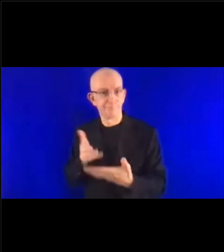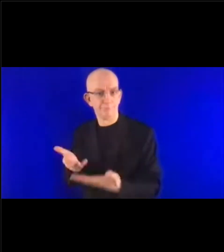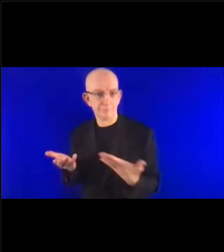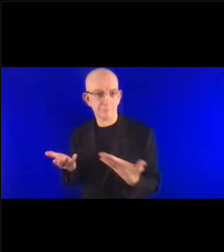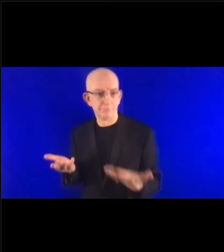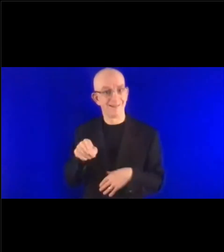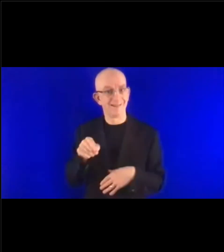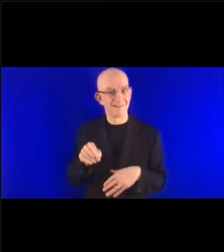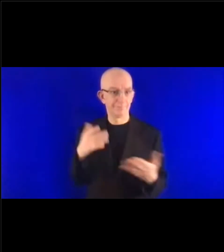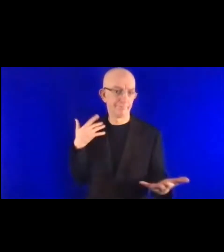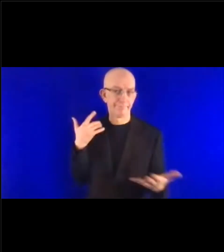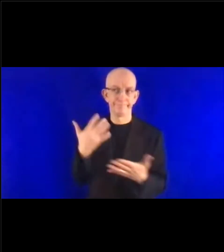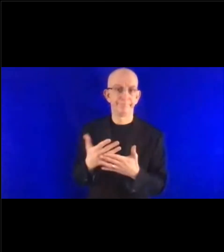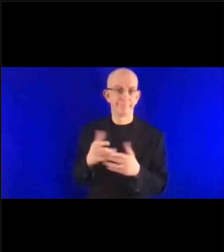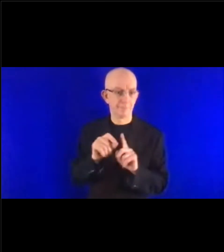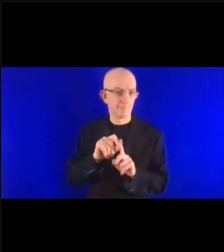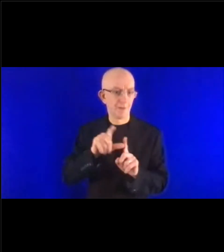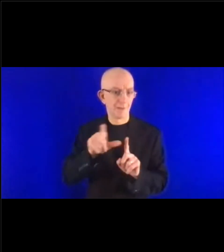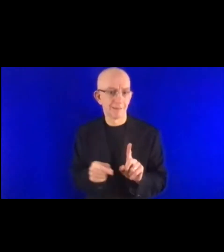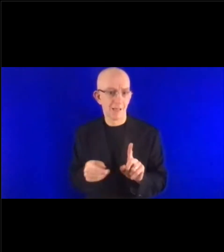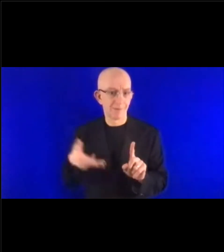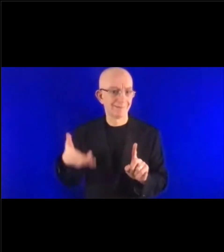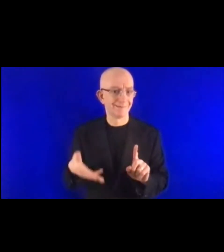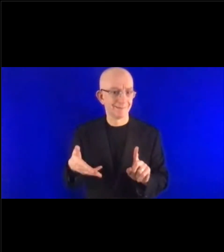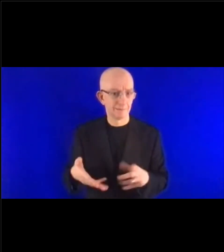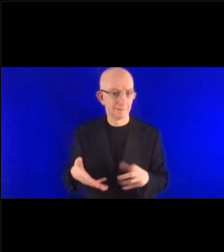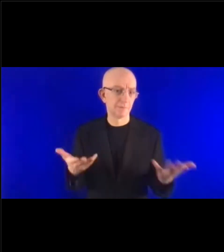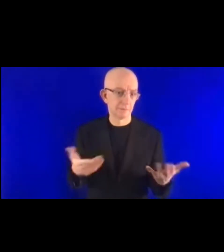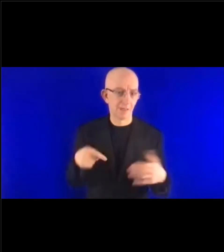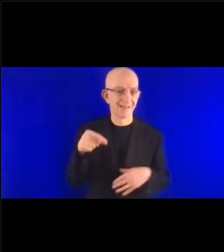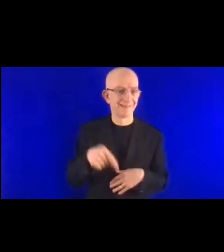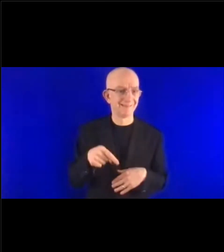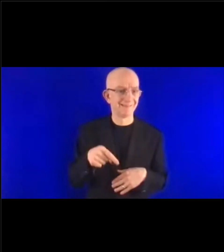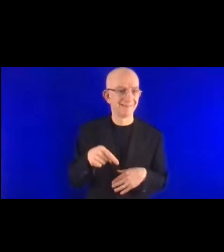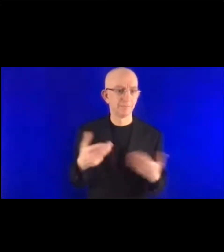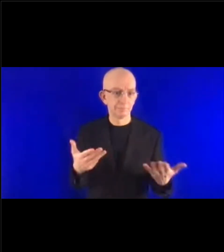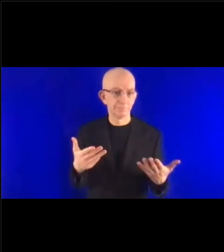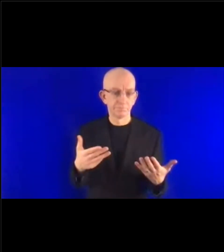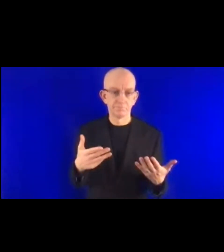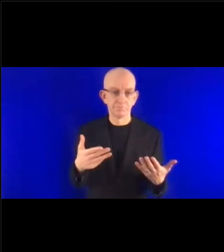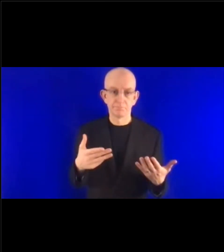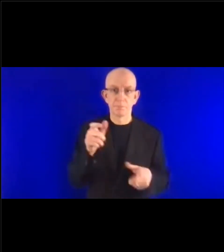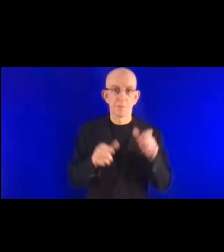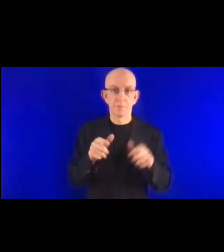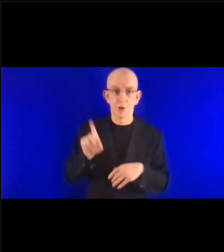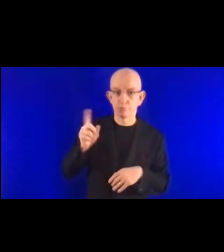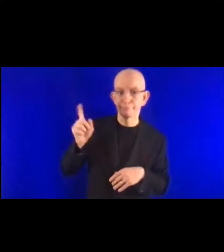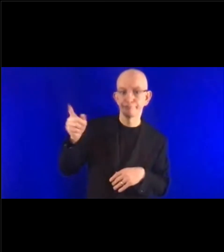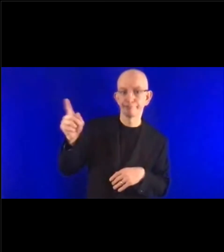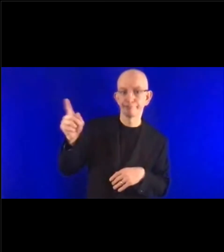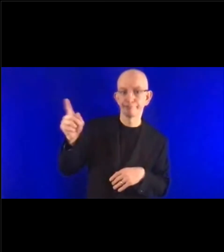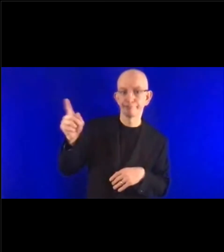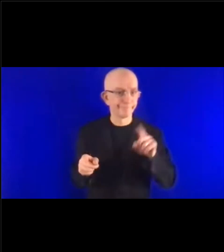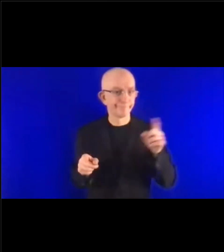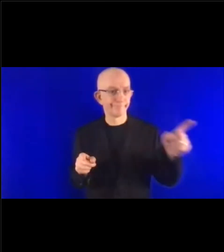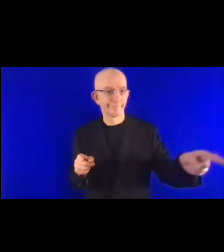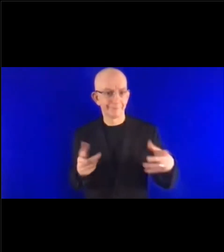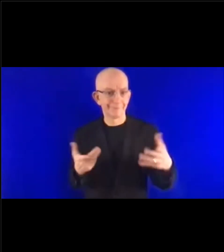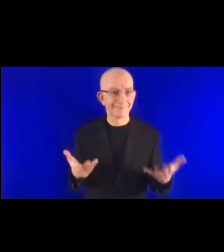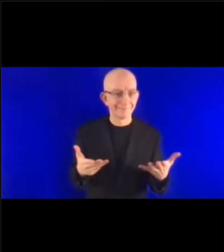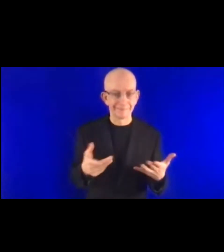people from remote areas goes for the services in the big cities like Karachi. So it is